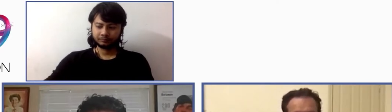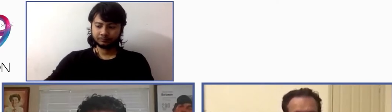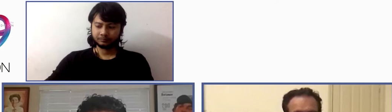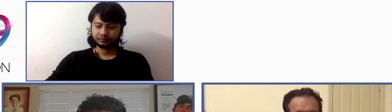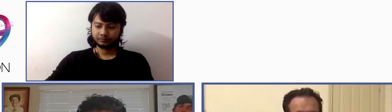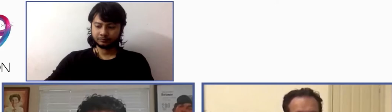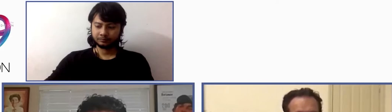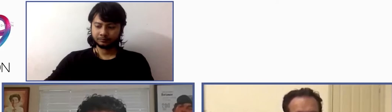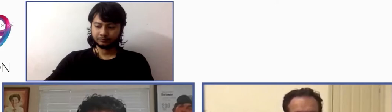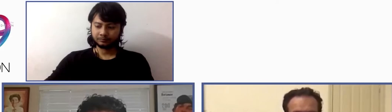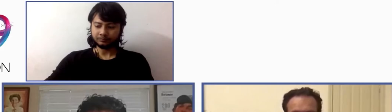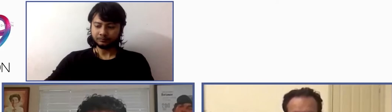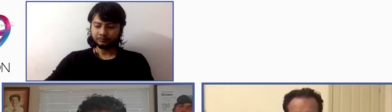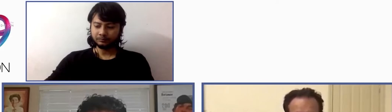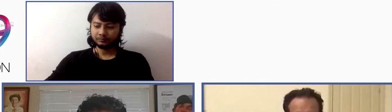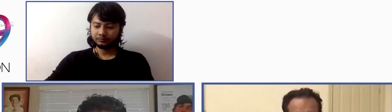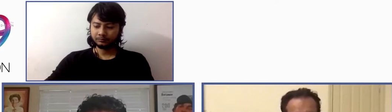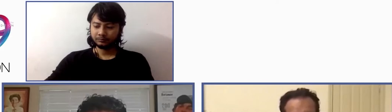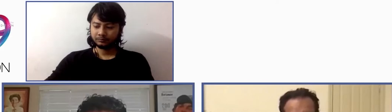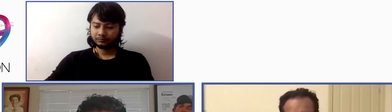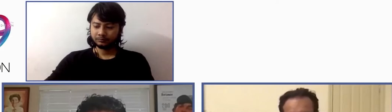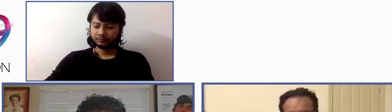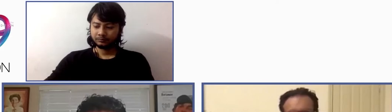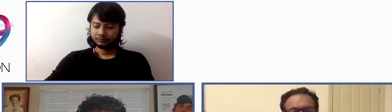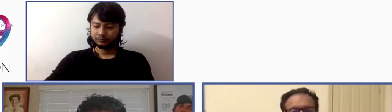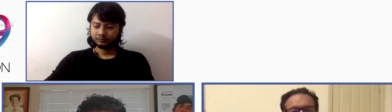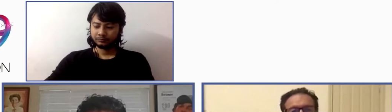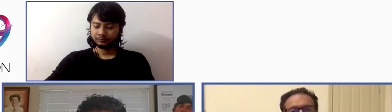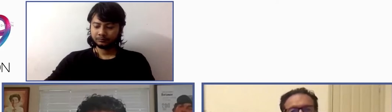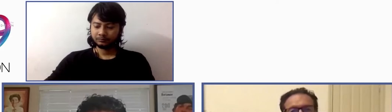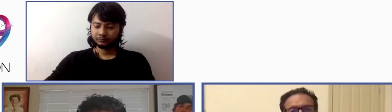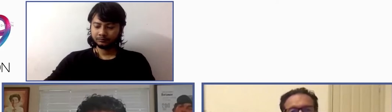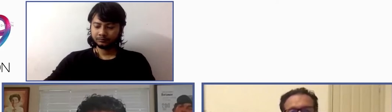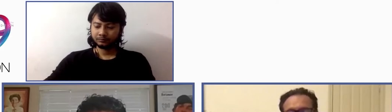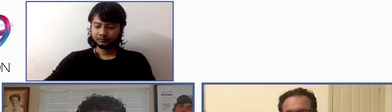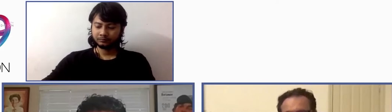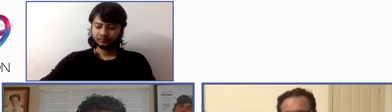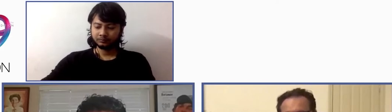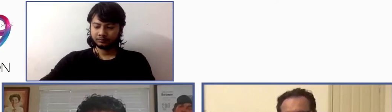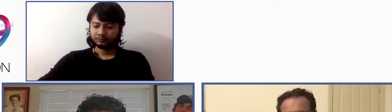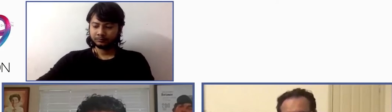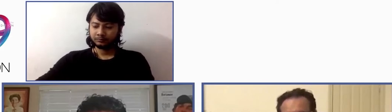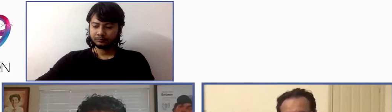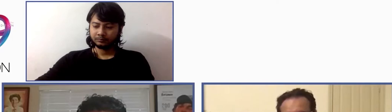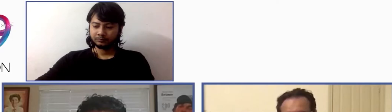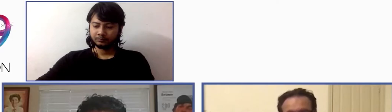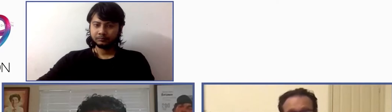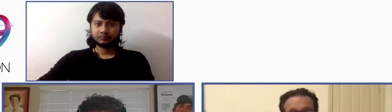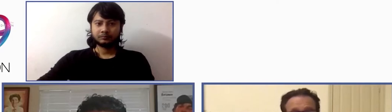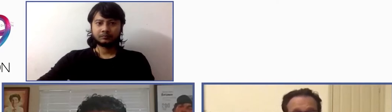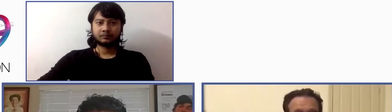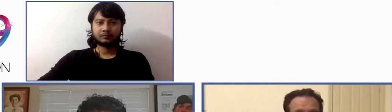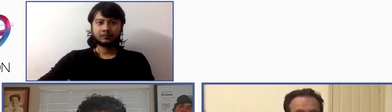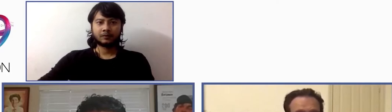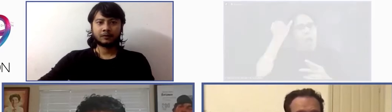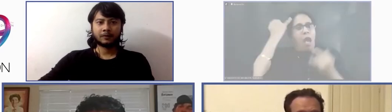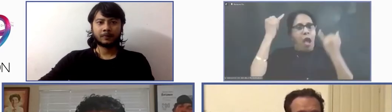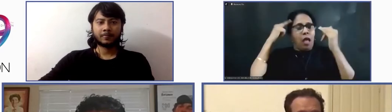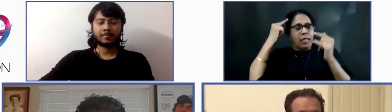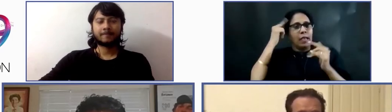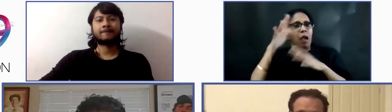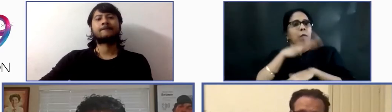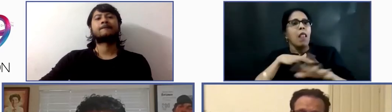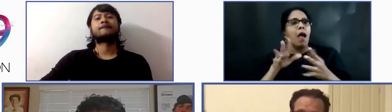head of Pepsi, they could become the head of Google, the head of Microsoft, and they could start their own billion-dollar startups. They could head MIT. And